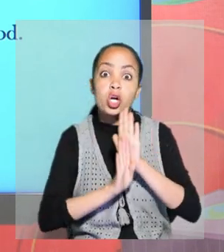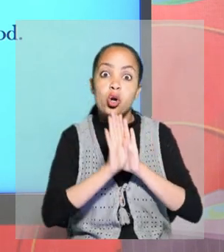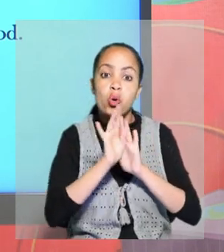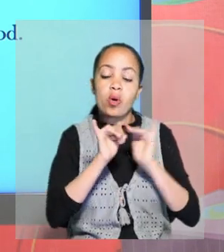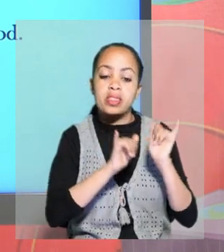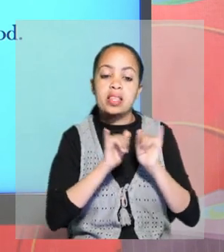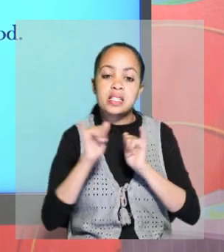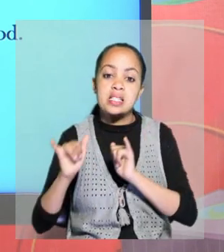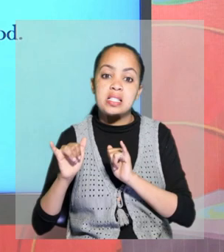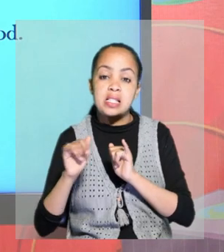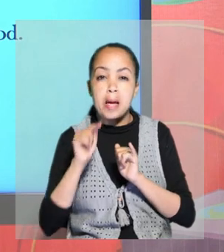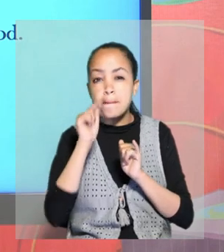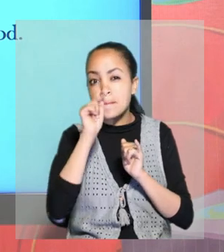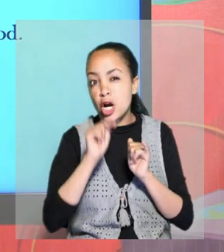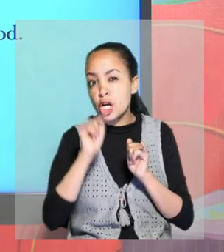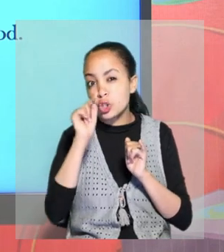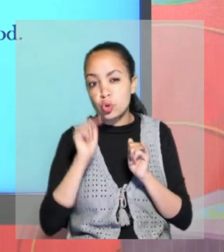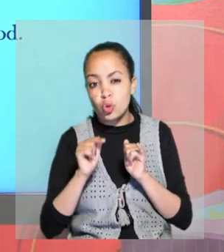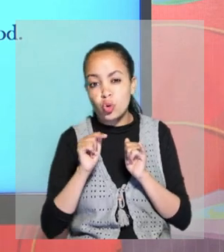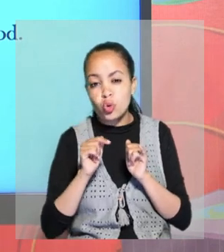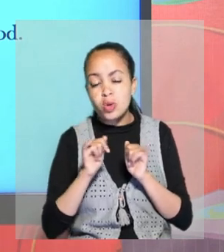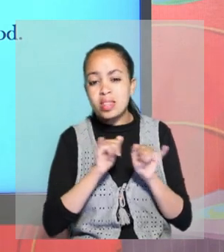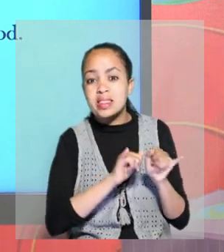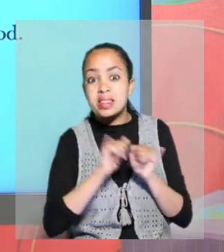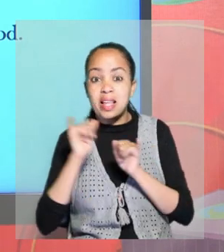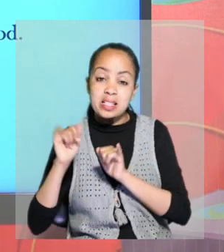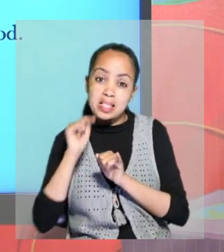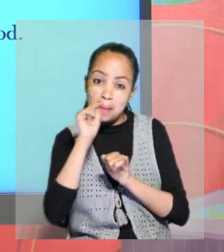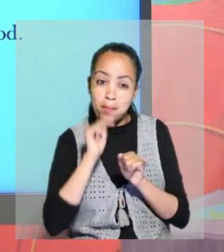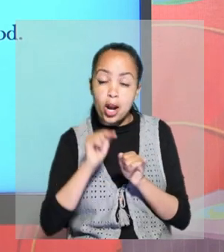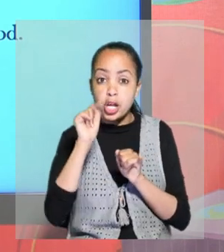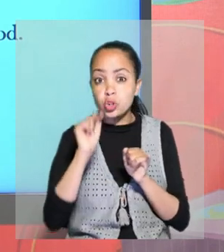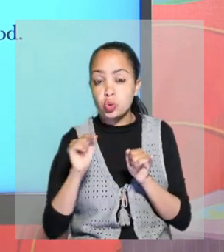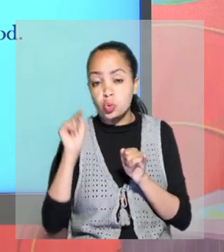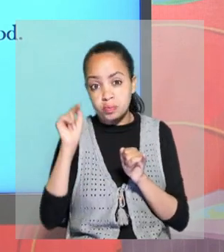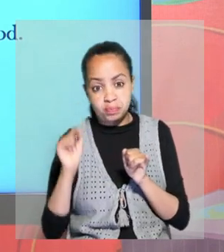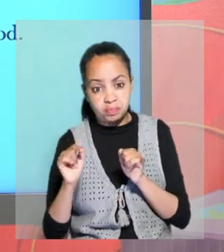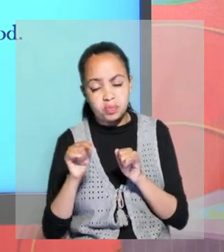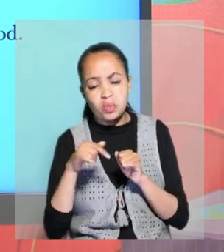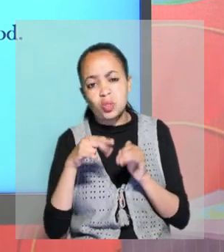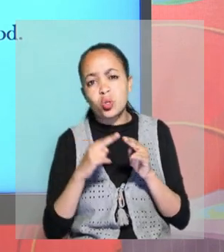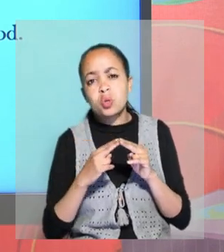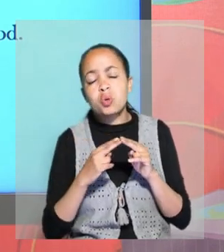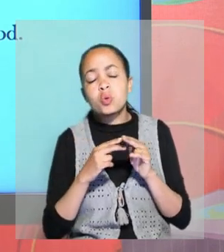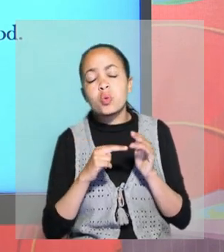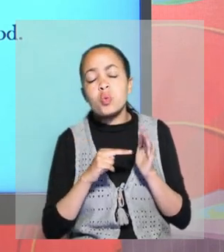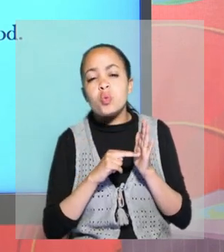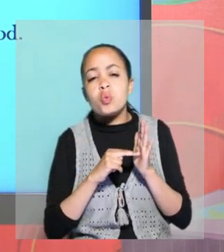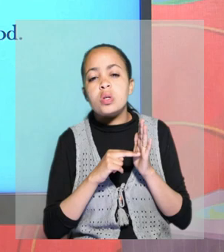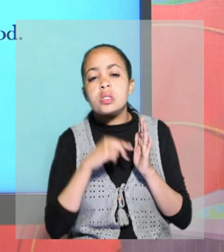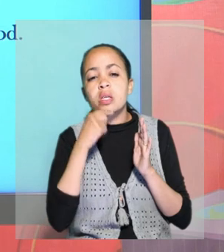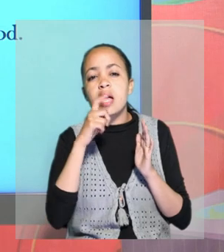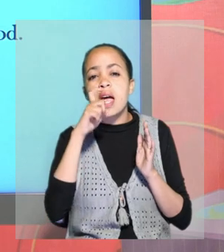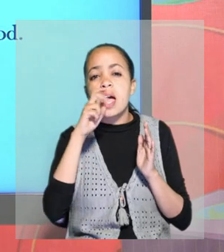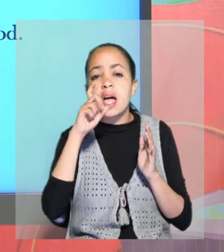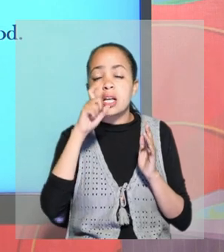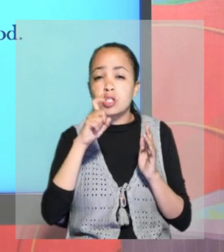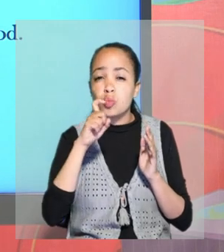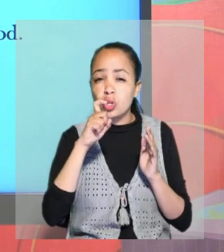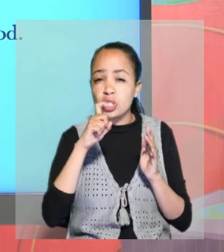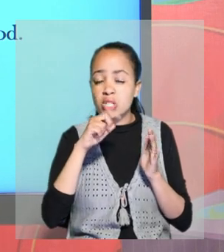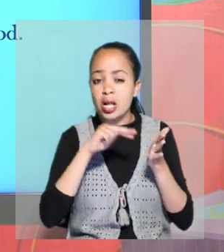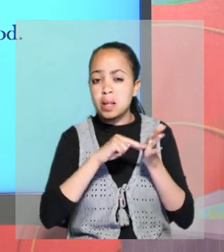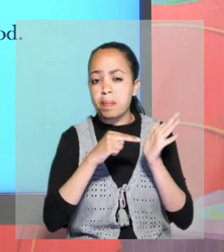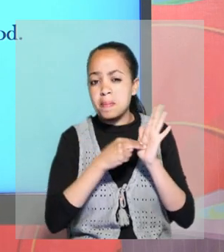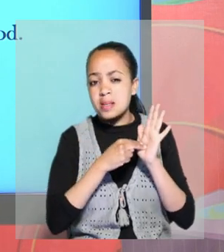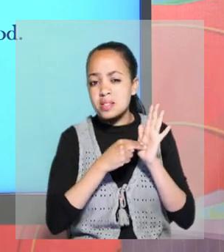same fixed ratio. Use uniform fixed ratio here. When you say exponential population growth,